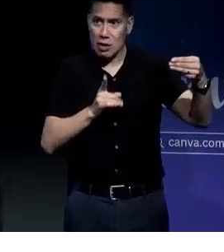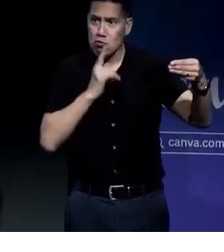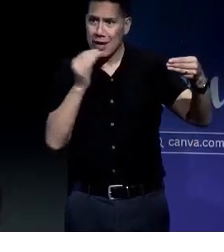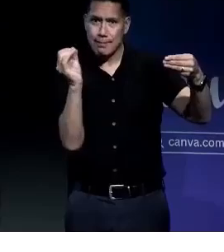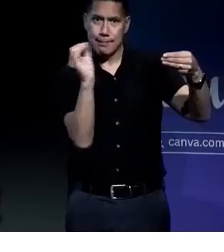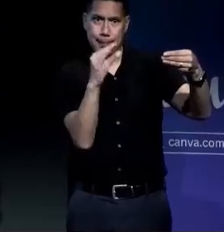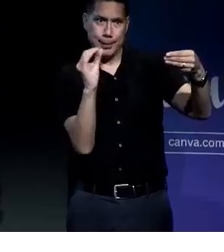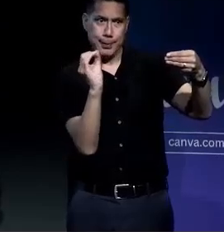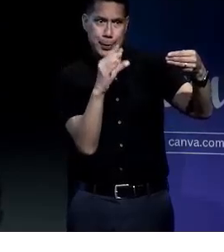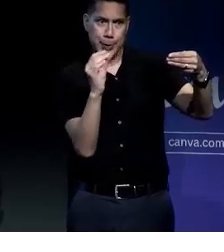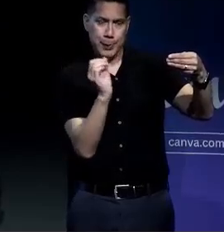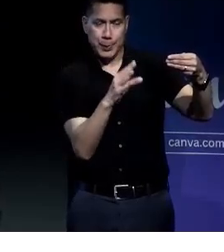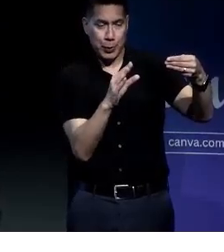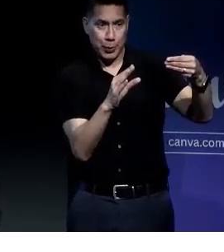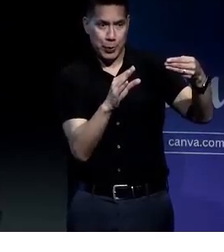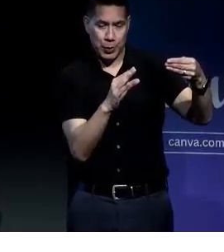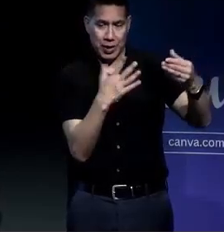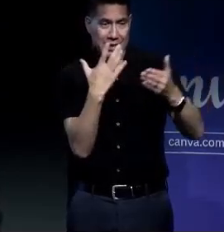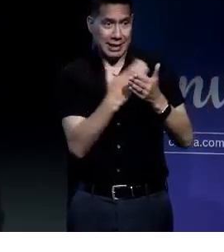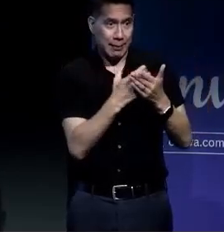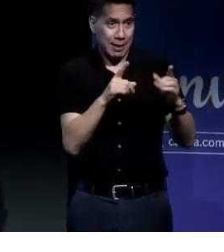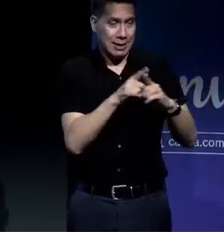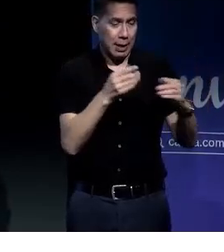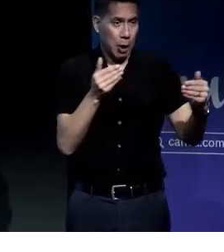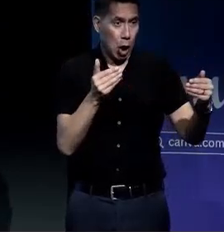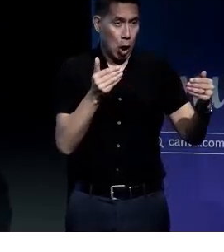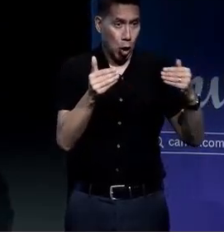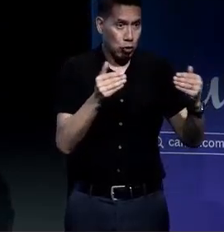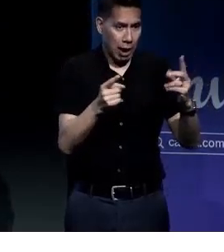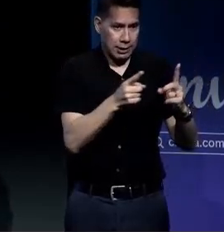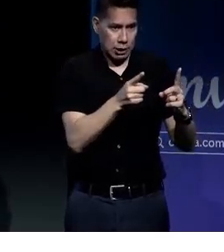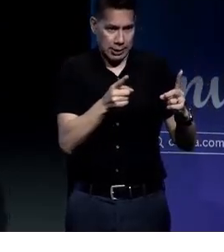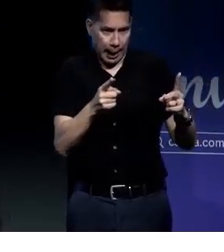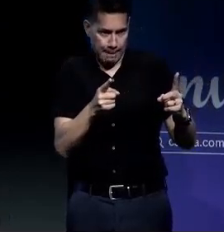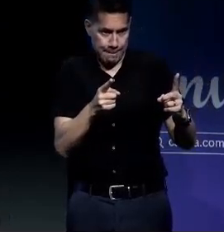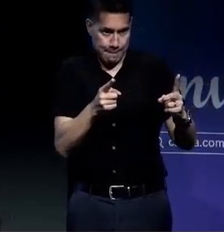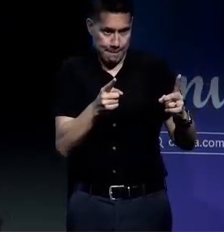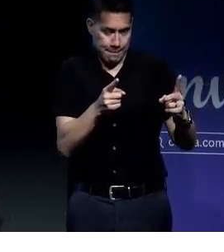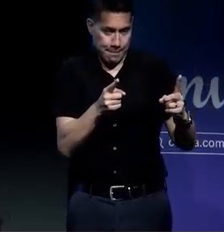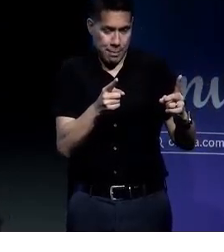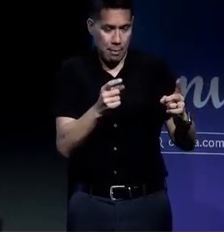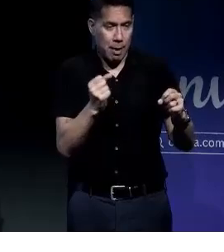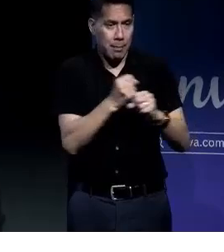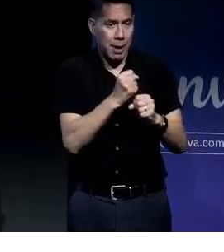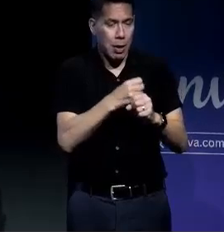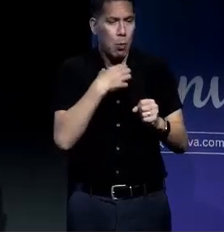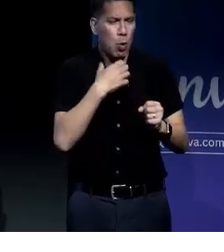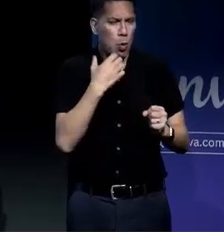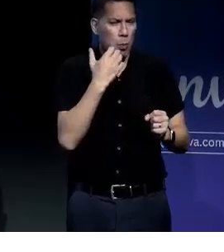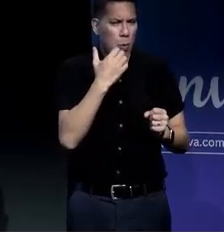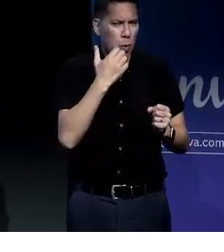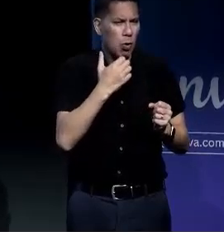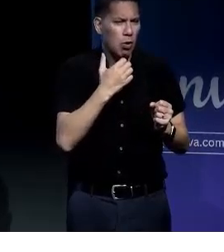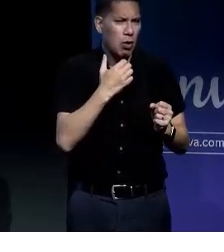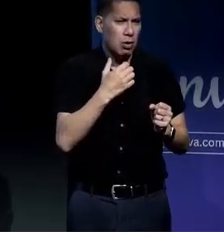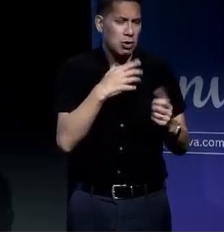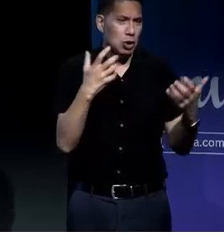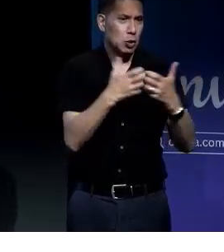tool. So I kept the same contrast level, but made it like slightly purpler, so it fit the brand